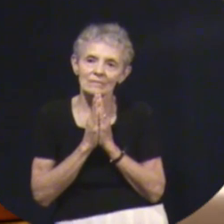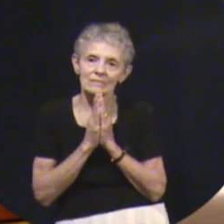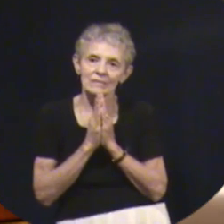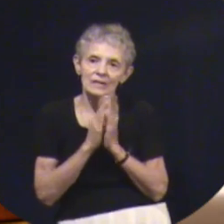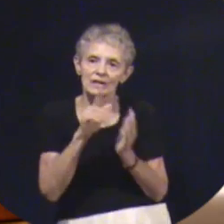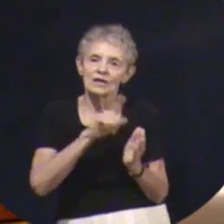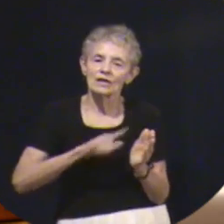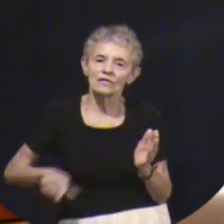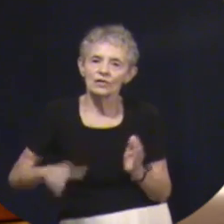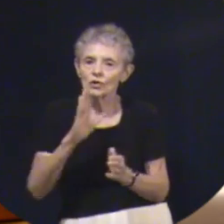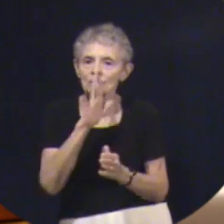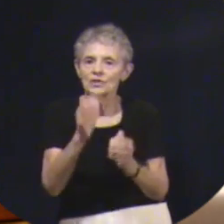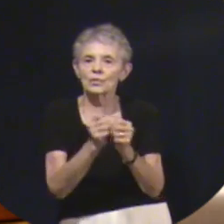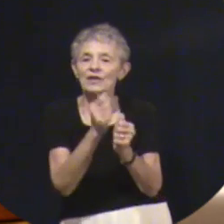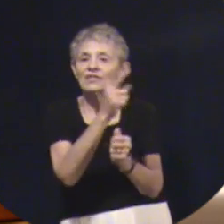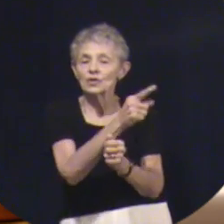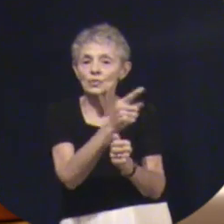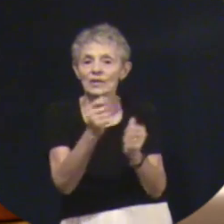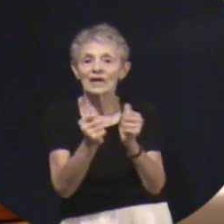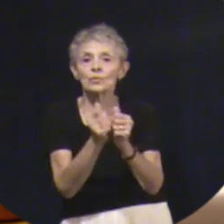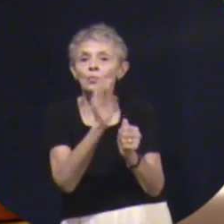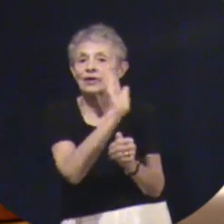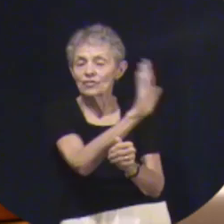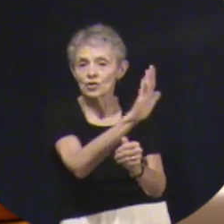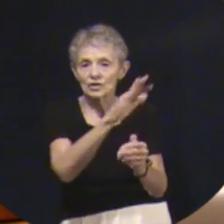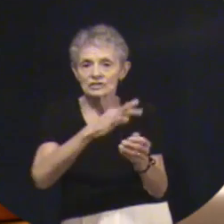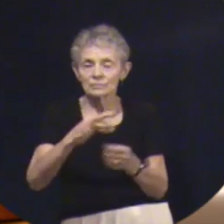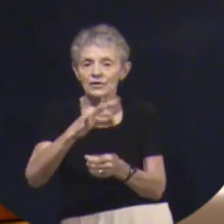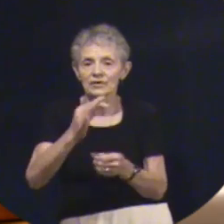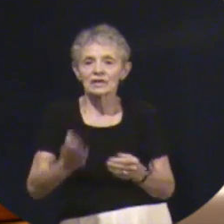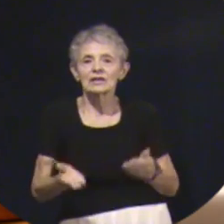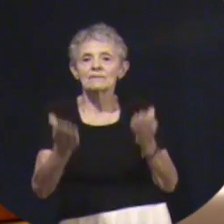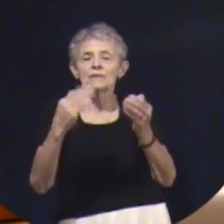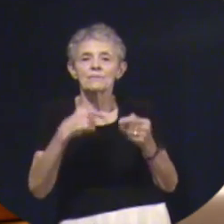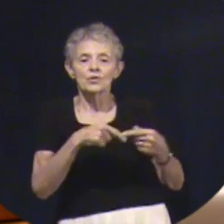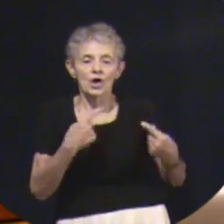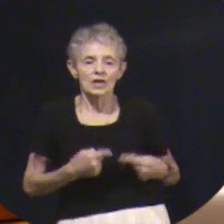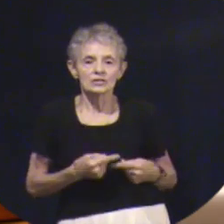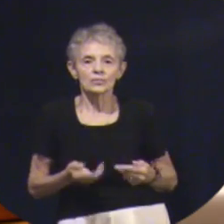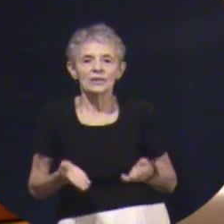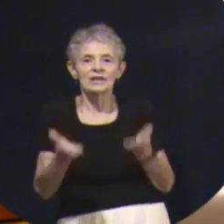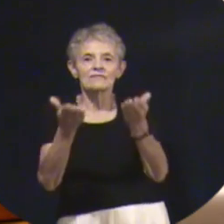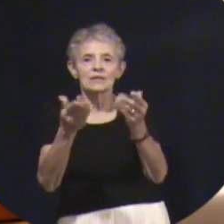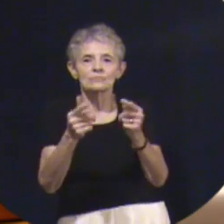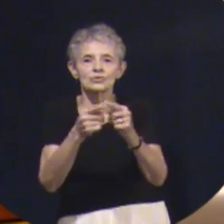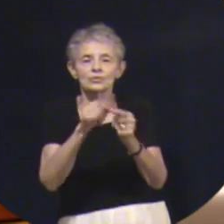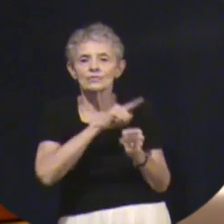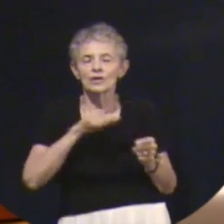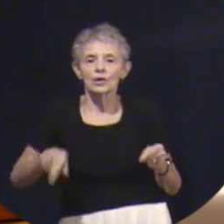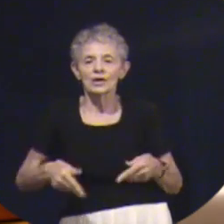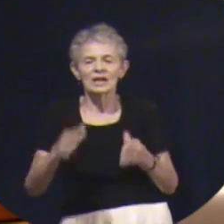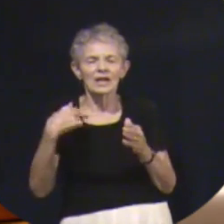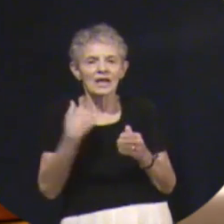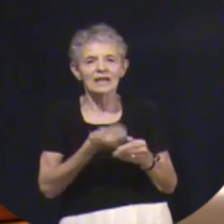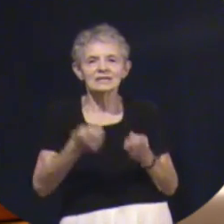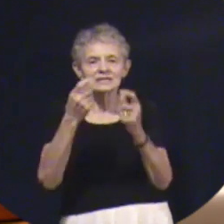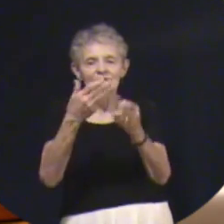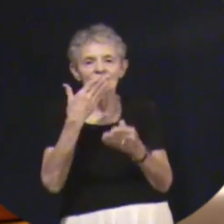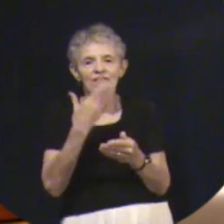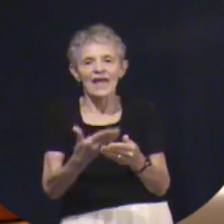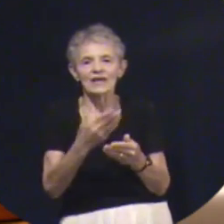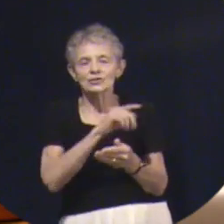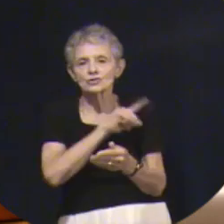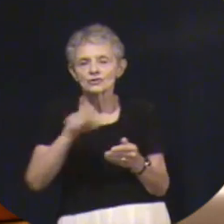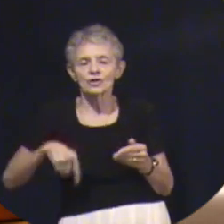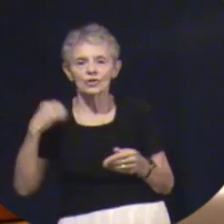The Lord be with you. And with your spirit. Lift up your hearts. Lift them up to the Lord. Let us give thanks to the Lord our God. It